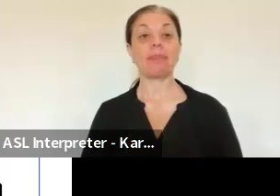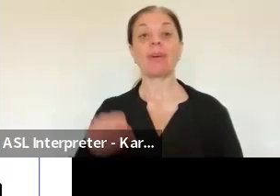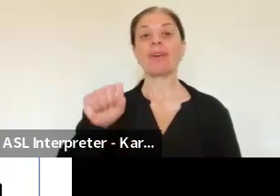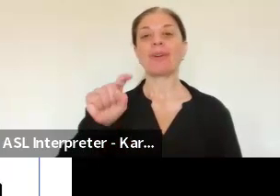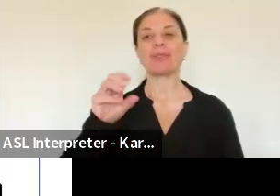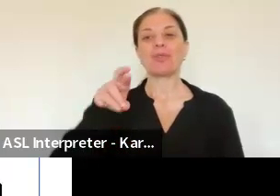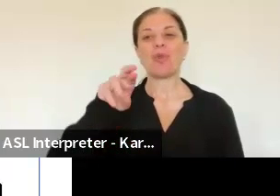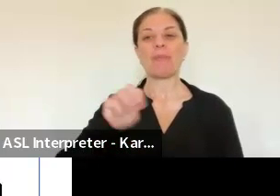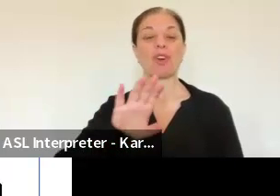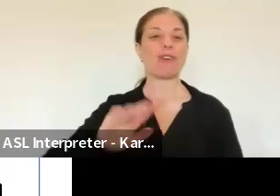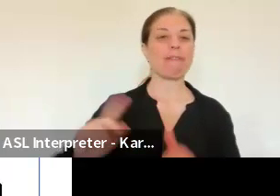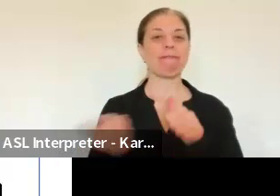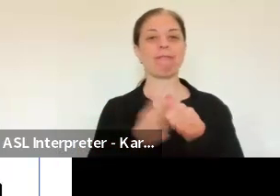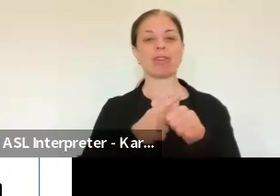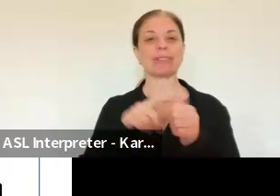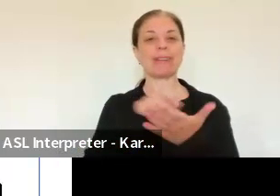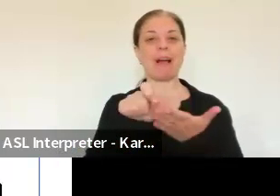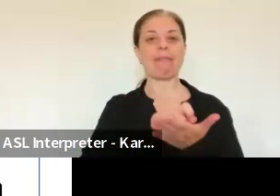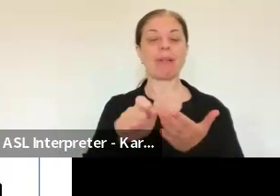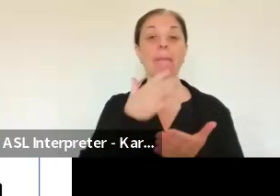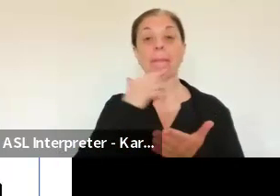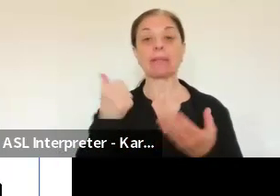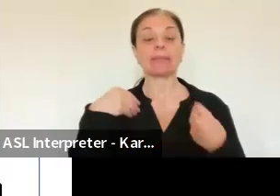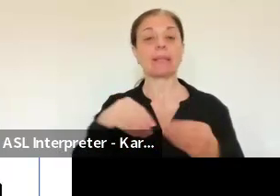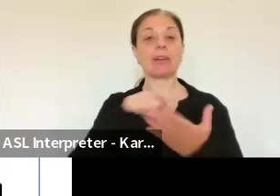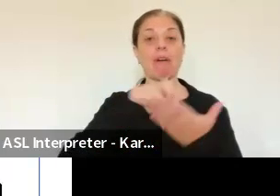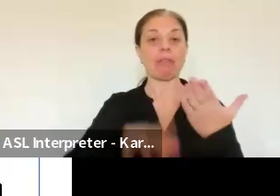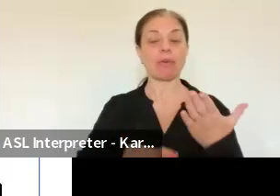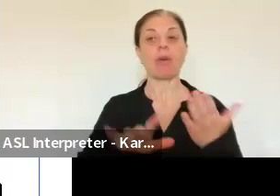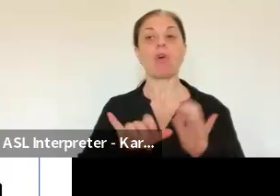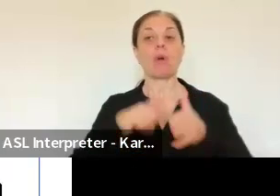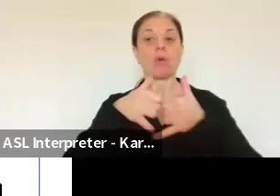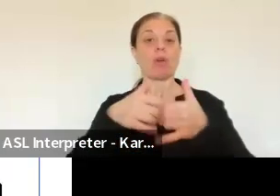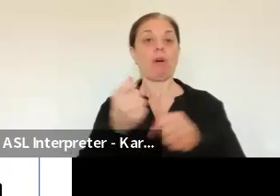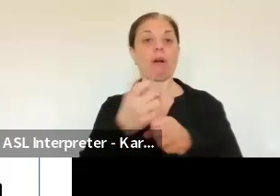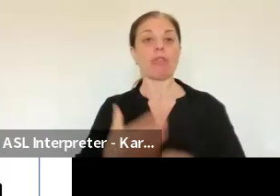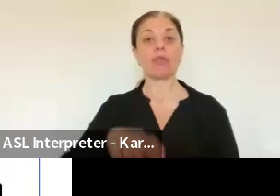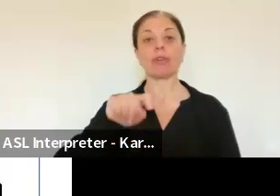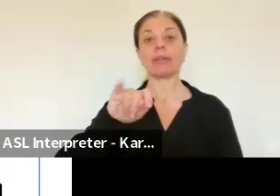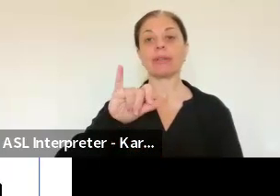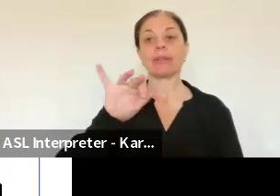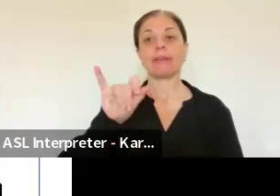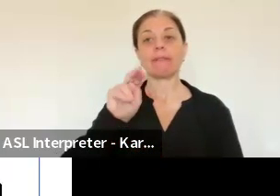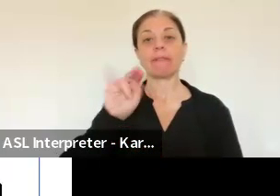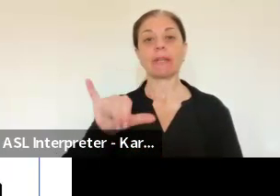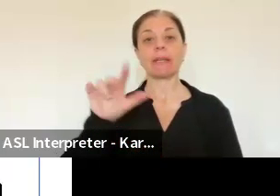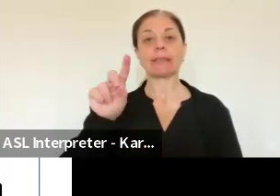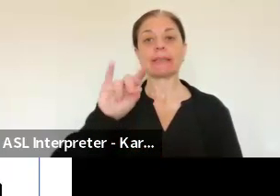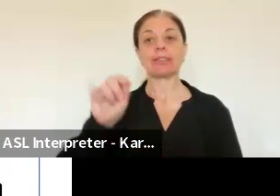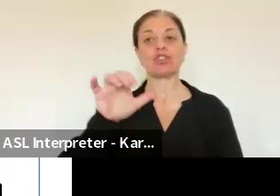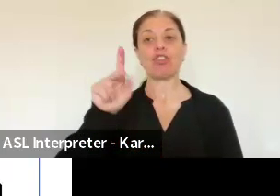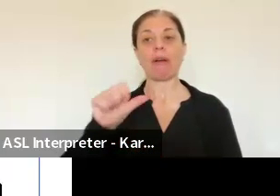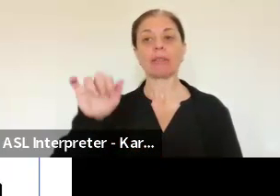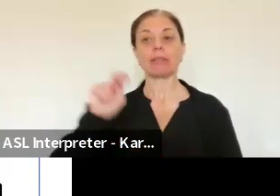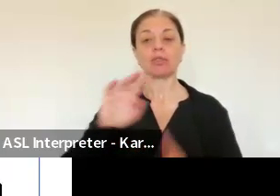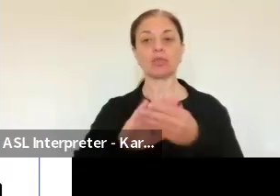Storm. In her first speculative novel, New York Times bestselling author and award-winning author Tiffany D. Jackson brings us the epic origin story